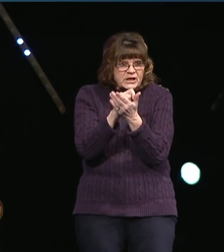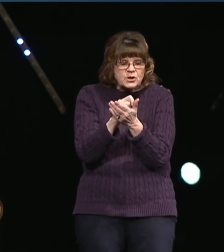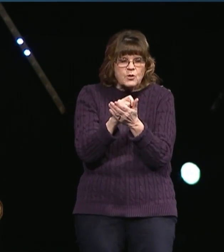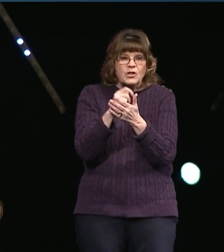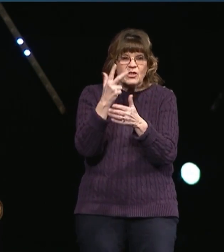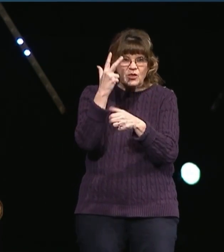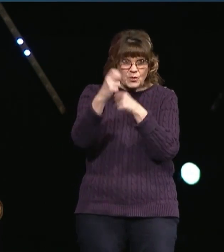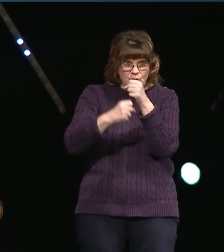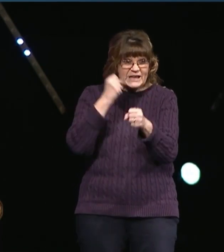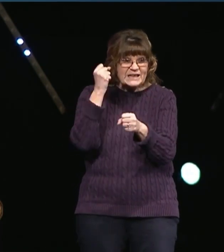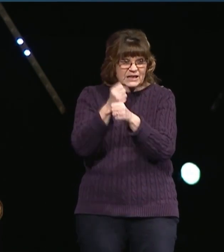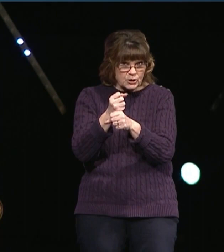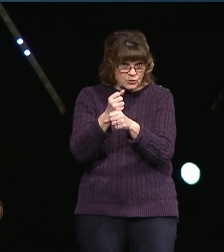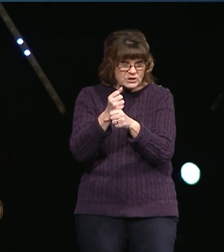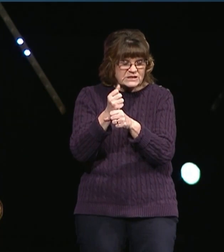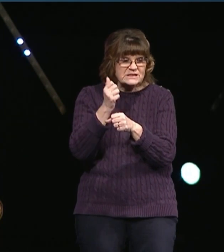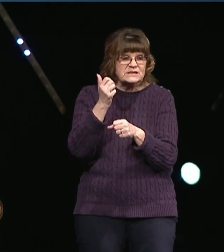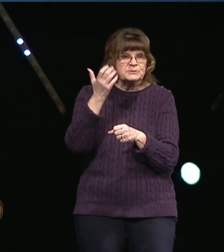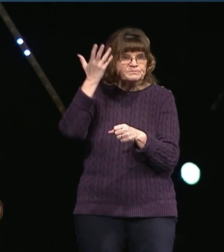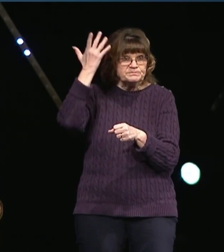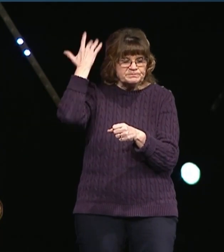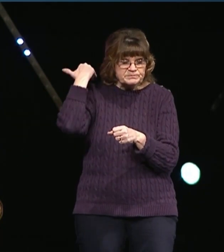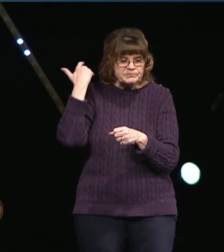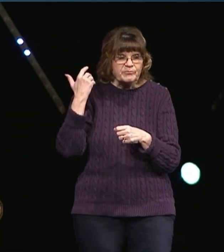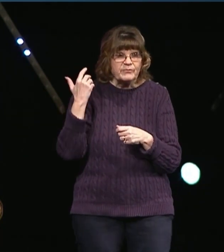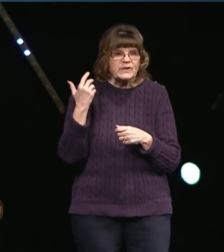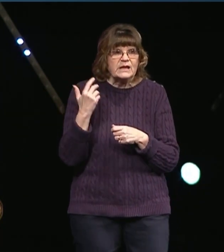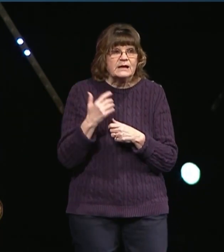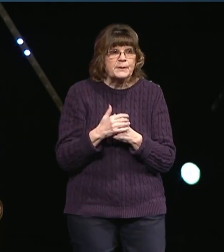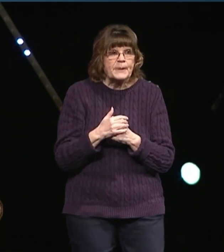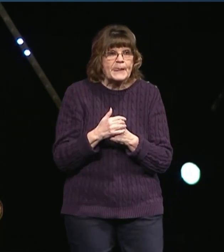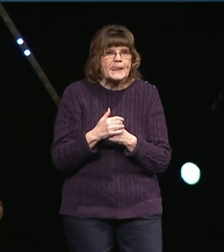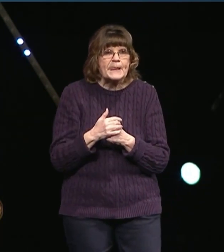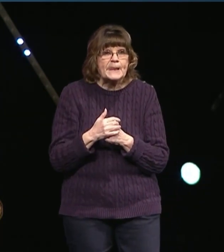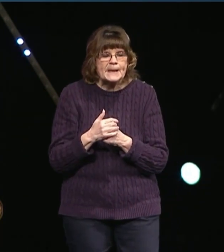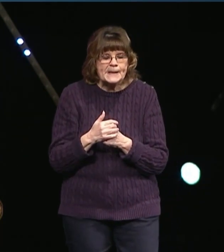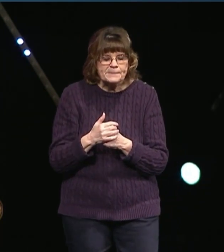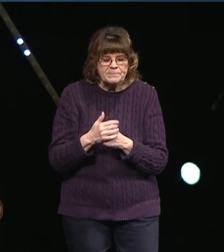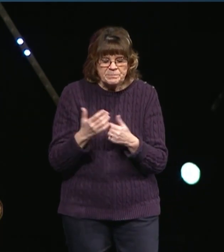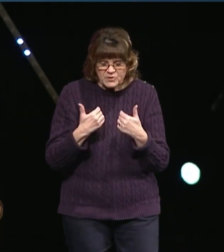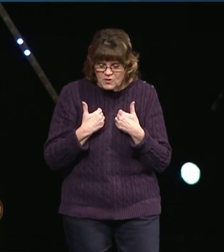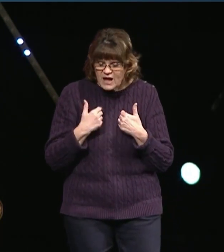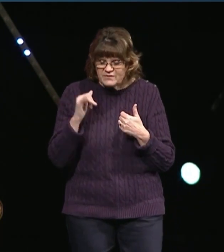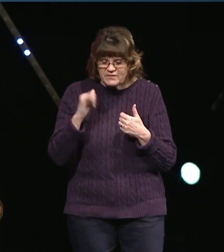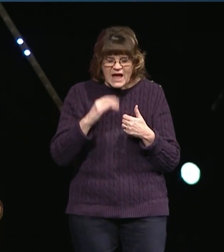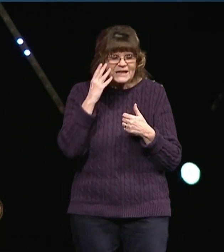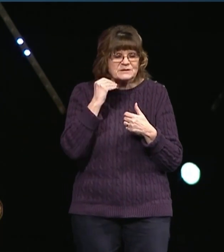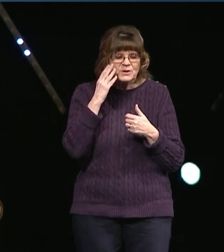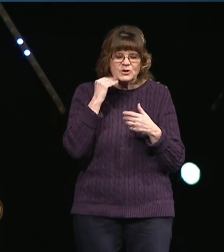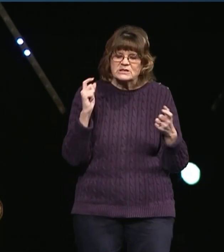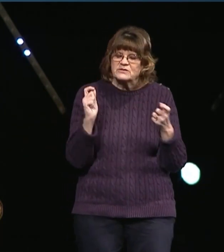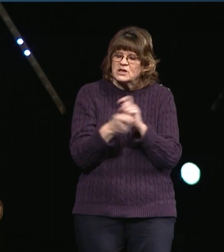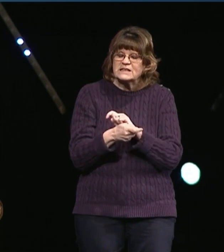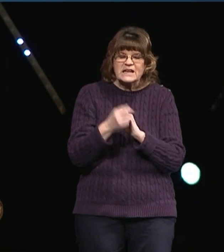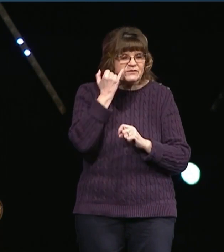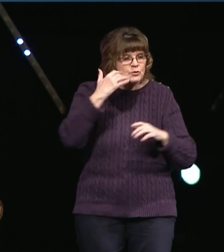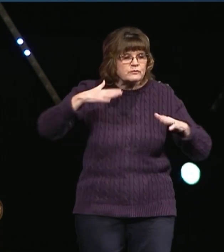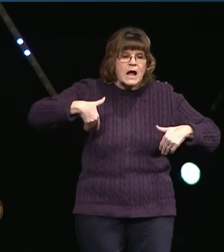today, and your life hasn't been transformed. You haven't experienced that transformation of Jesus